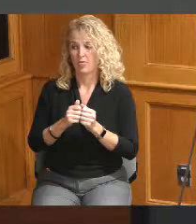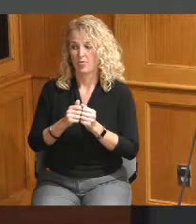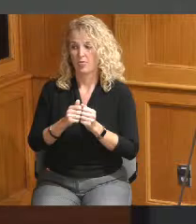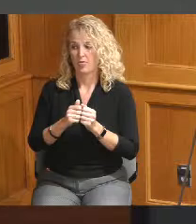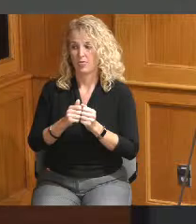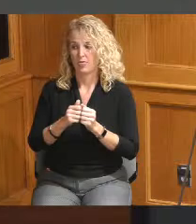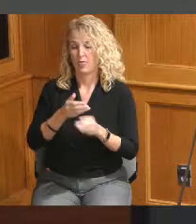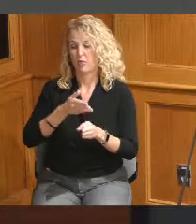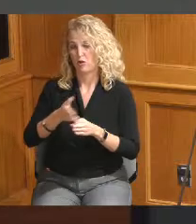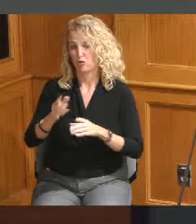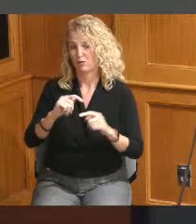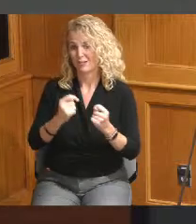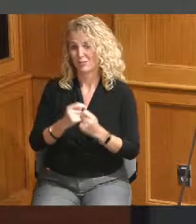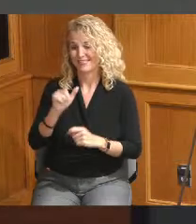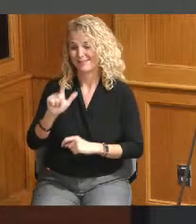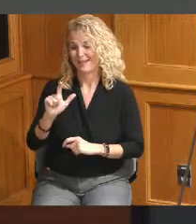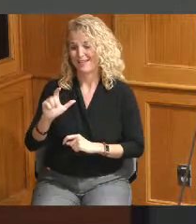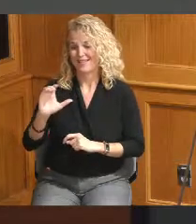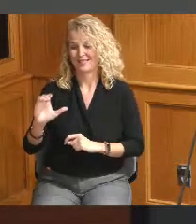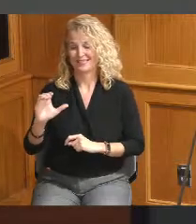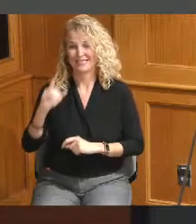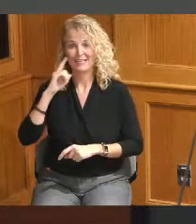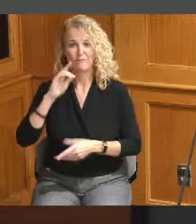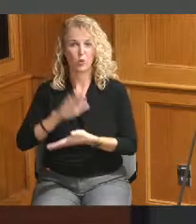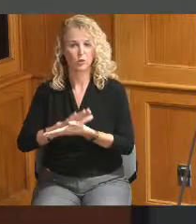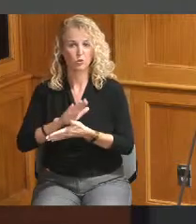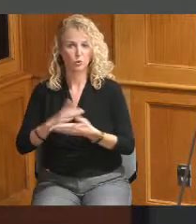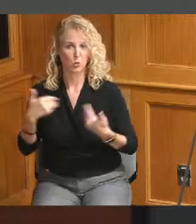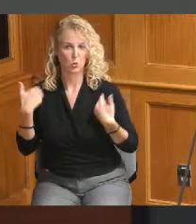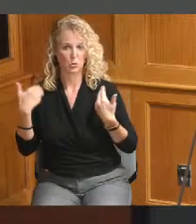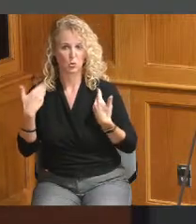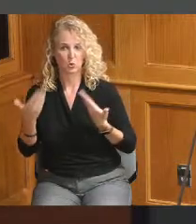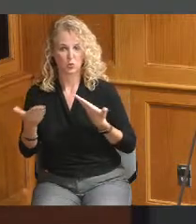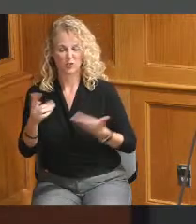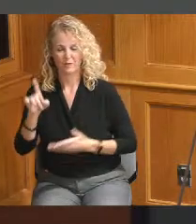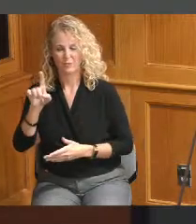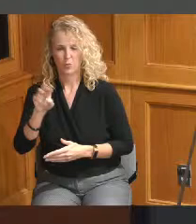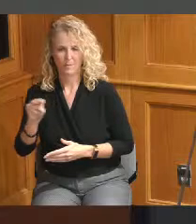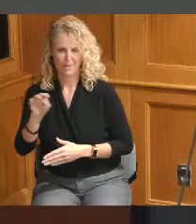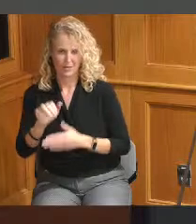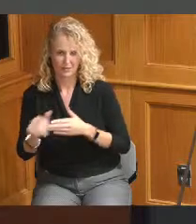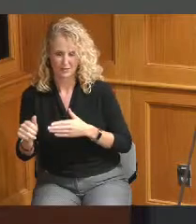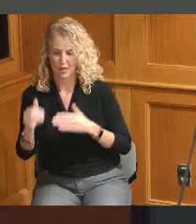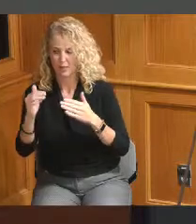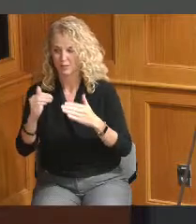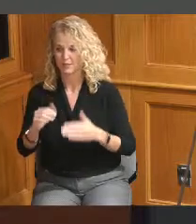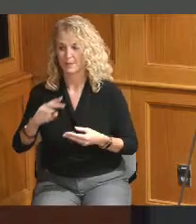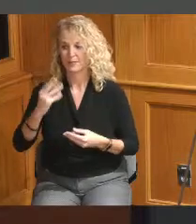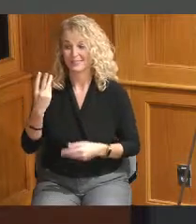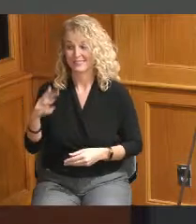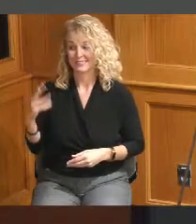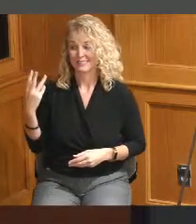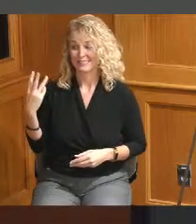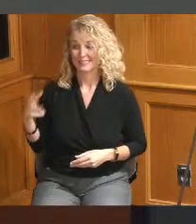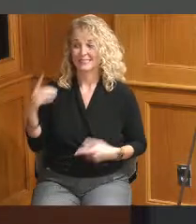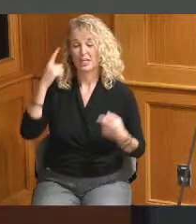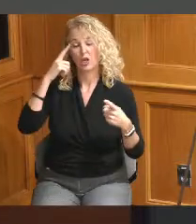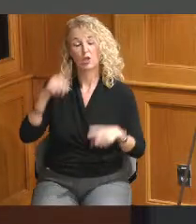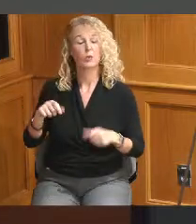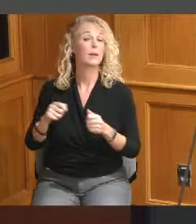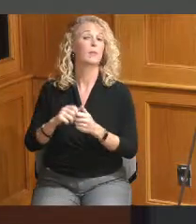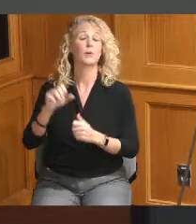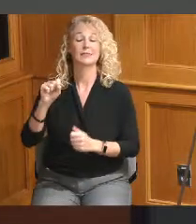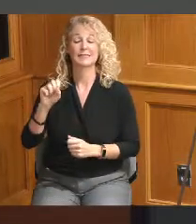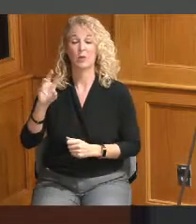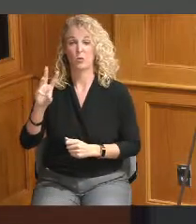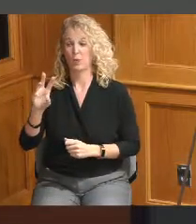the Career Team LLC for school youth services in the amount of $1 million. Item 16 is an agreement with the Southwest